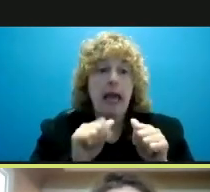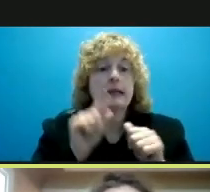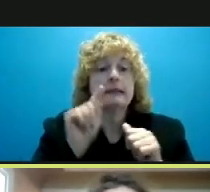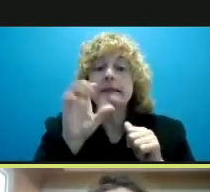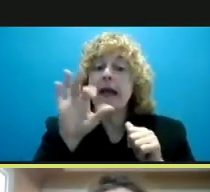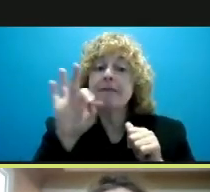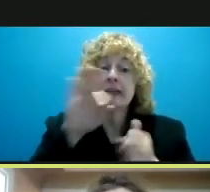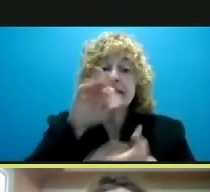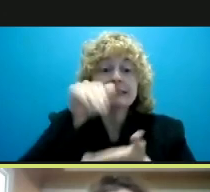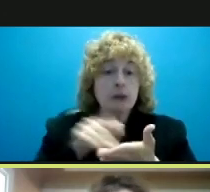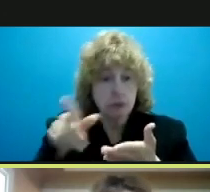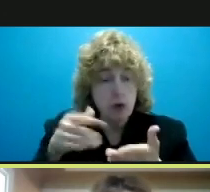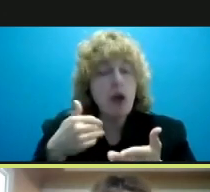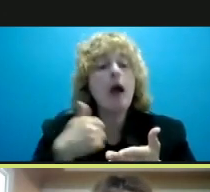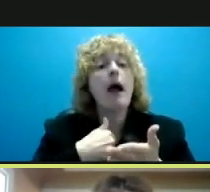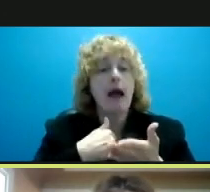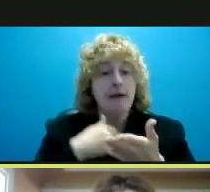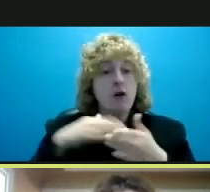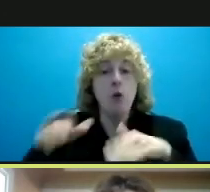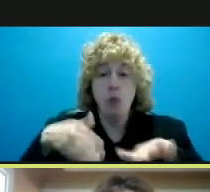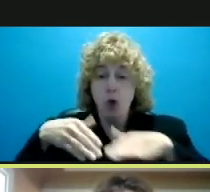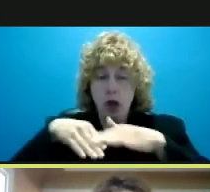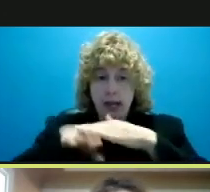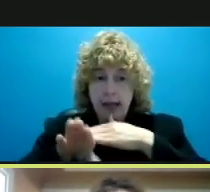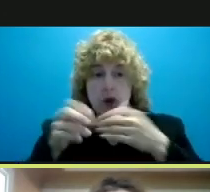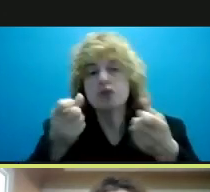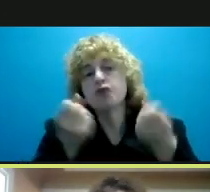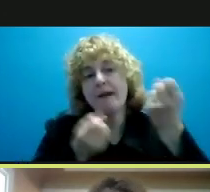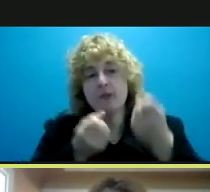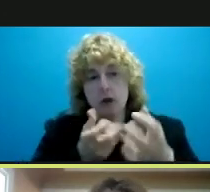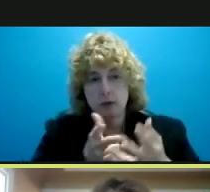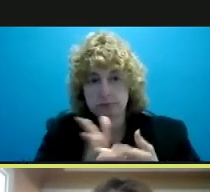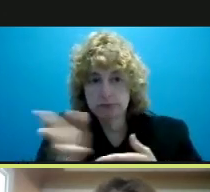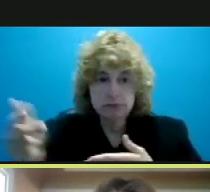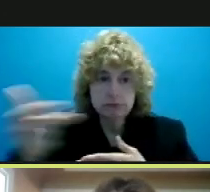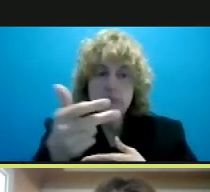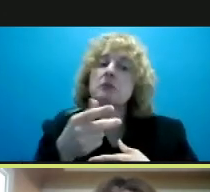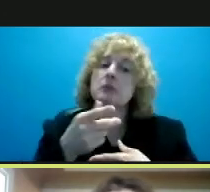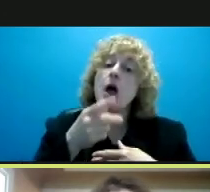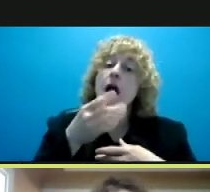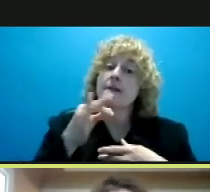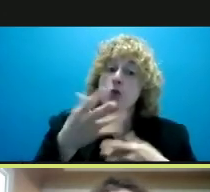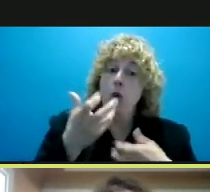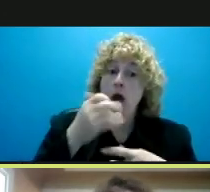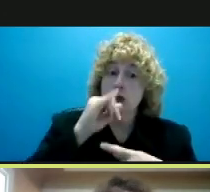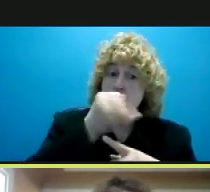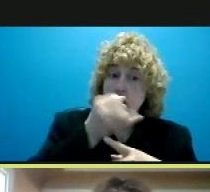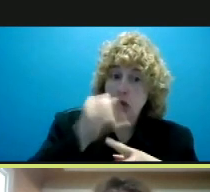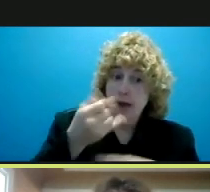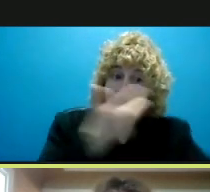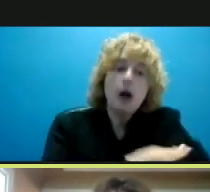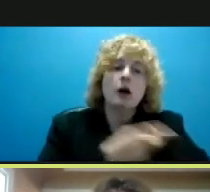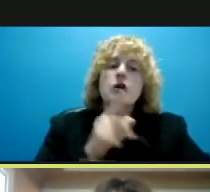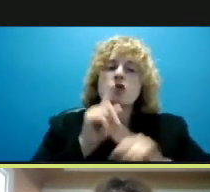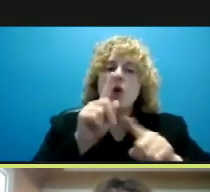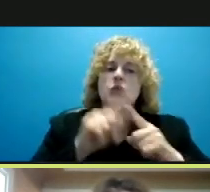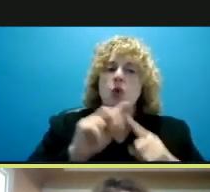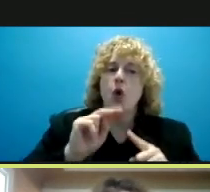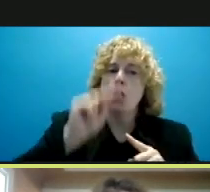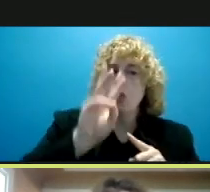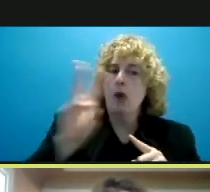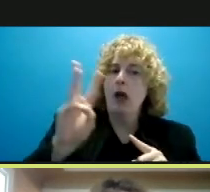If you'd like the Johnson & Johnson vaccine, you can visit the Northwest Activity Center at 1-8-1-0-0 Myers